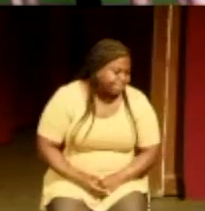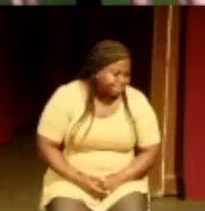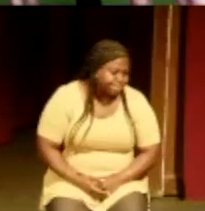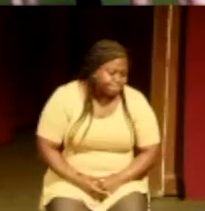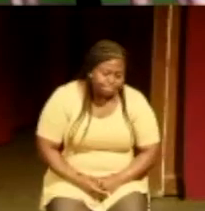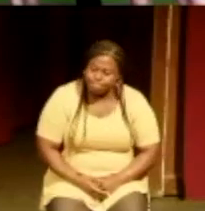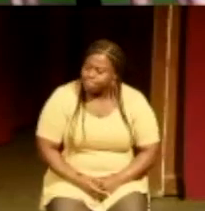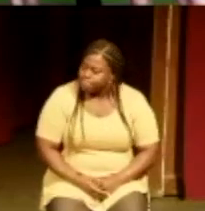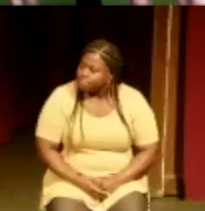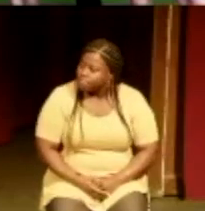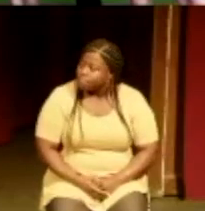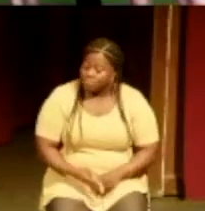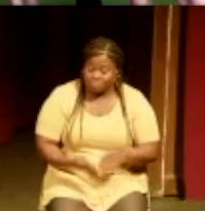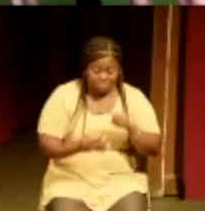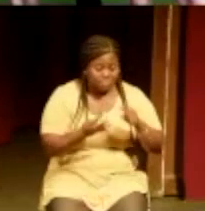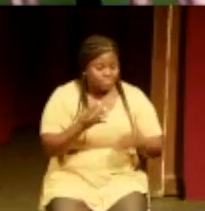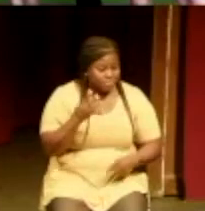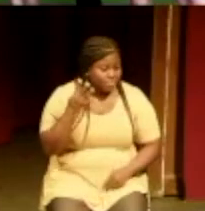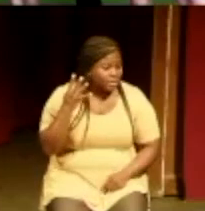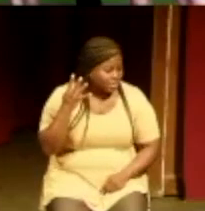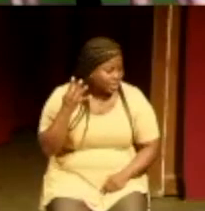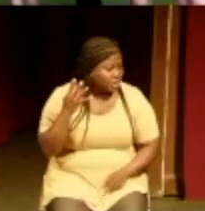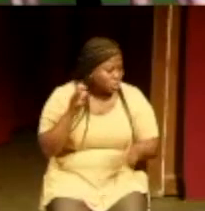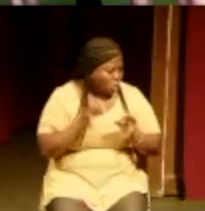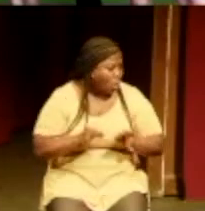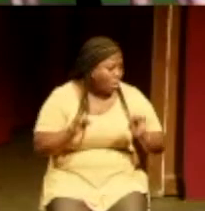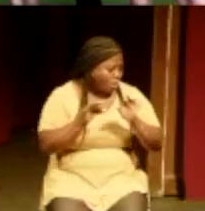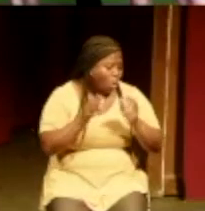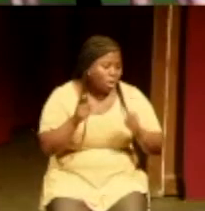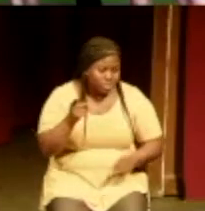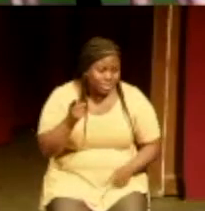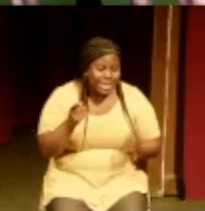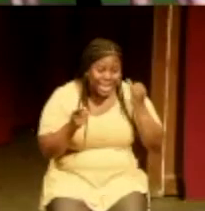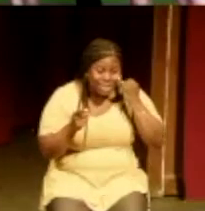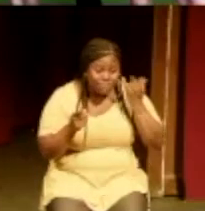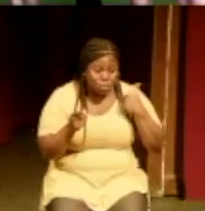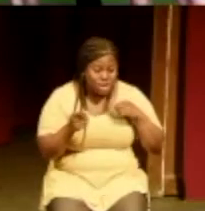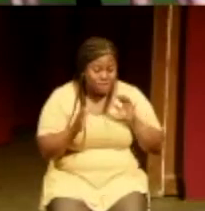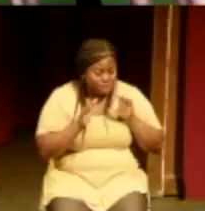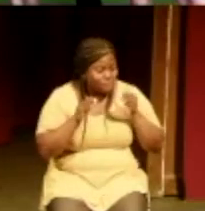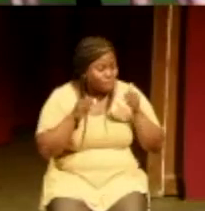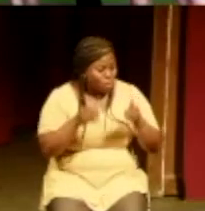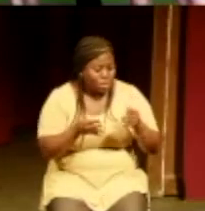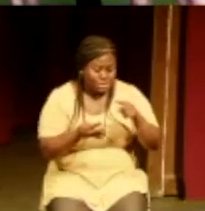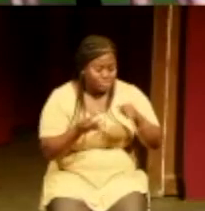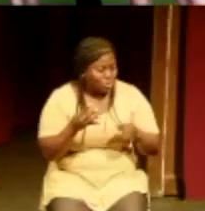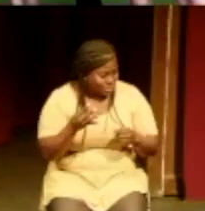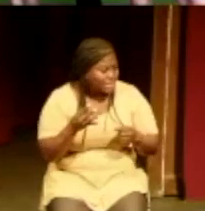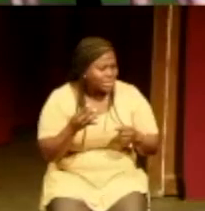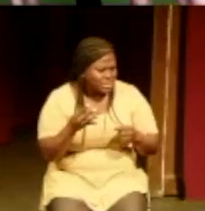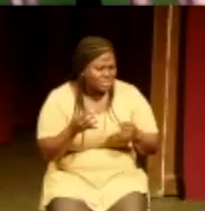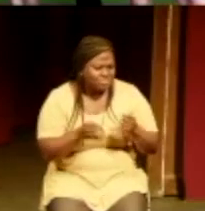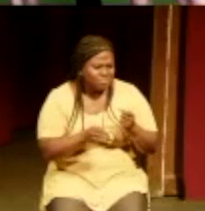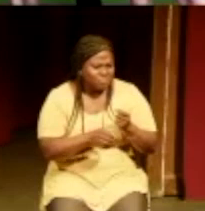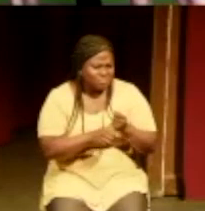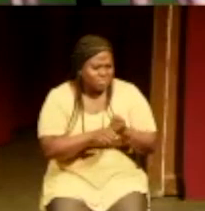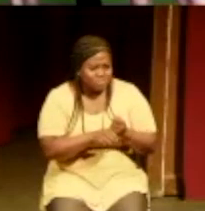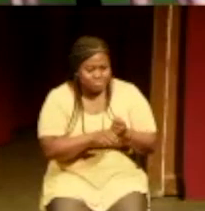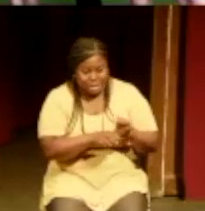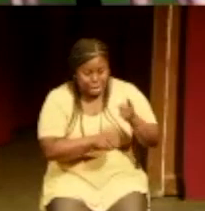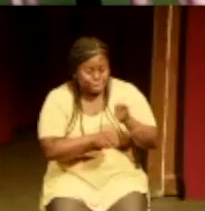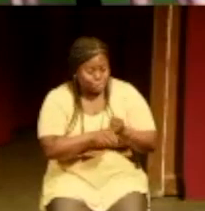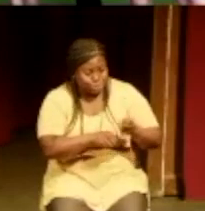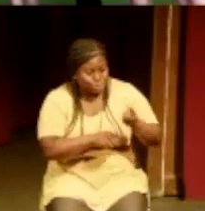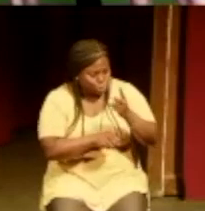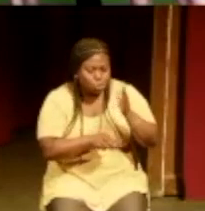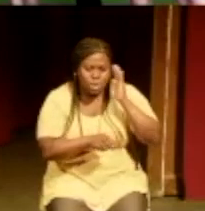kind of objectives that really stretch our organization. And if we push really hard on this 2-3 years from now, we're gonna be happy we did. You're gonna see a